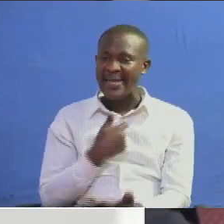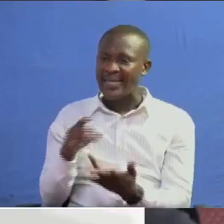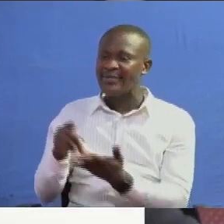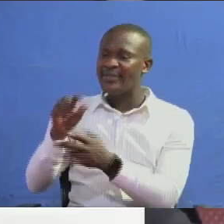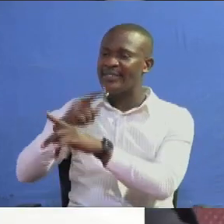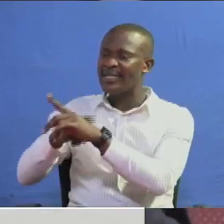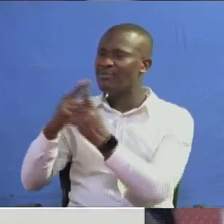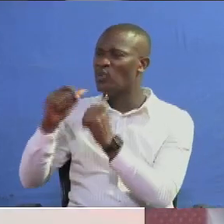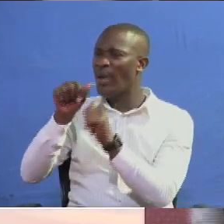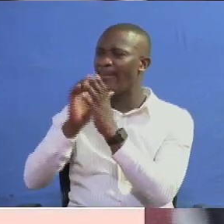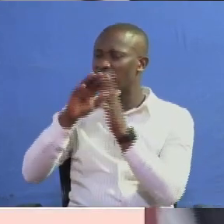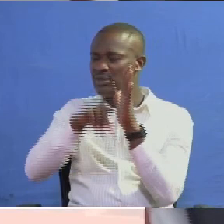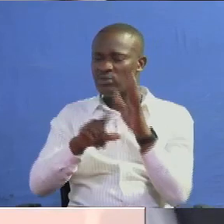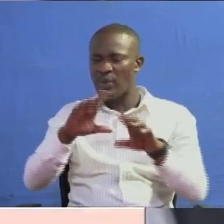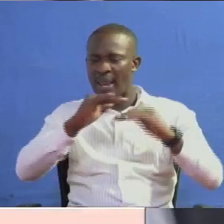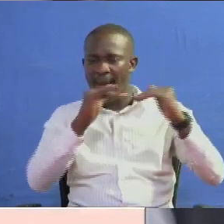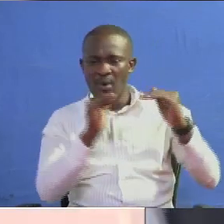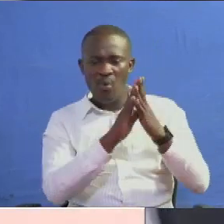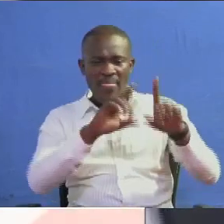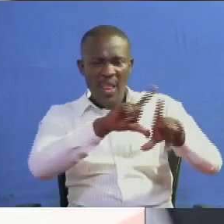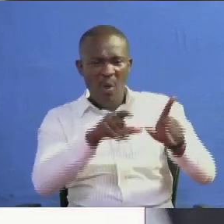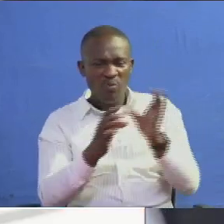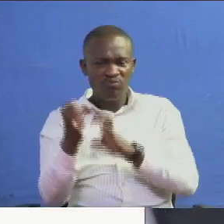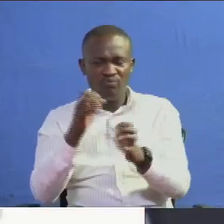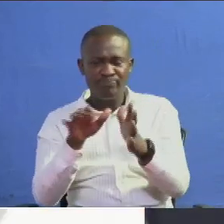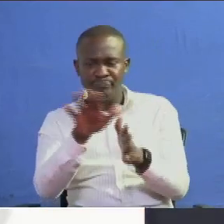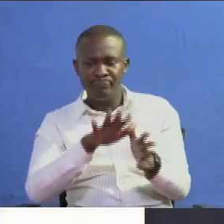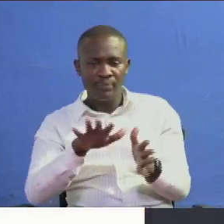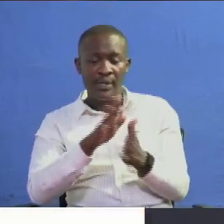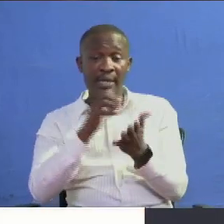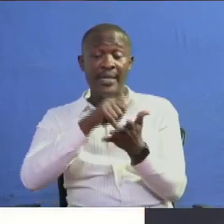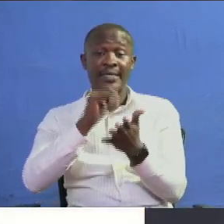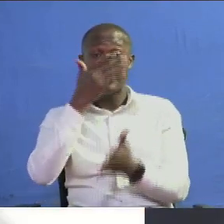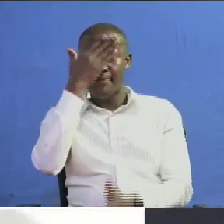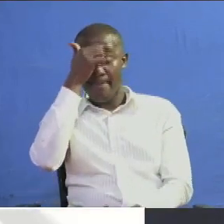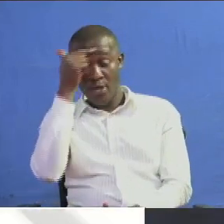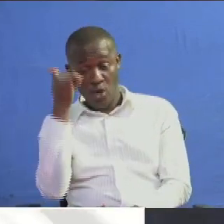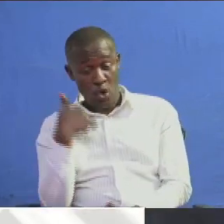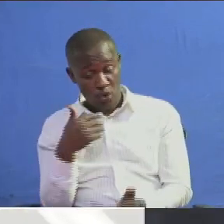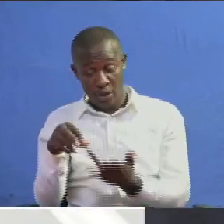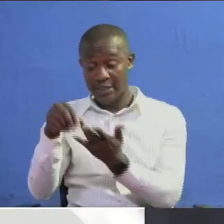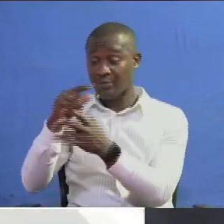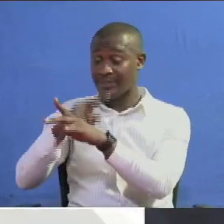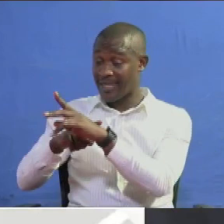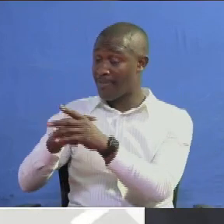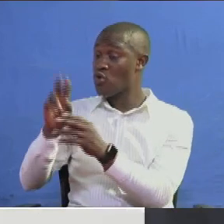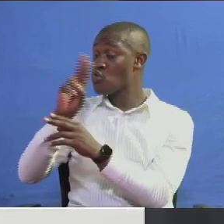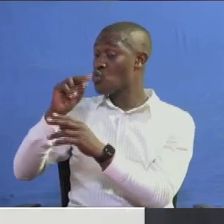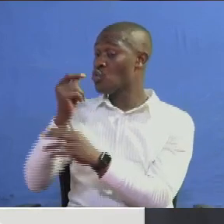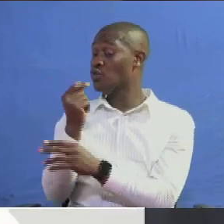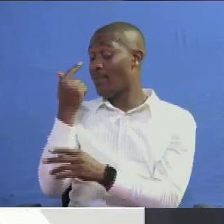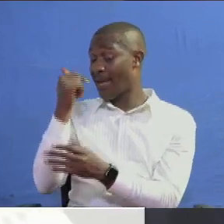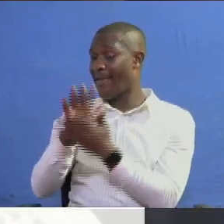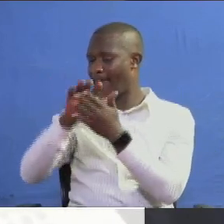when you're talking at the lowest level, which is the local economic area. It is because, especially when you're spending money at the bottom